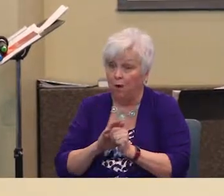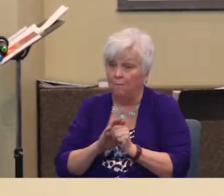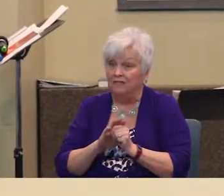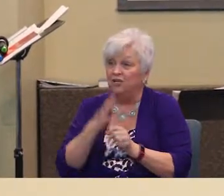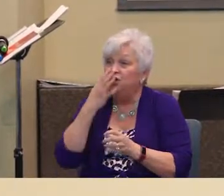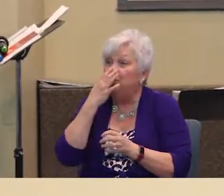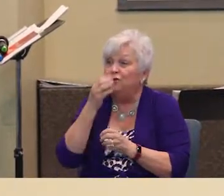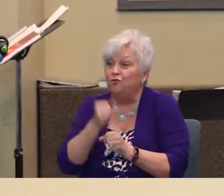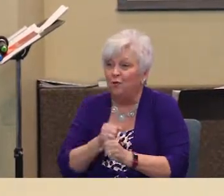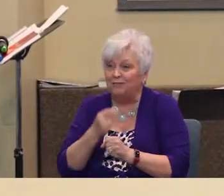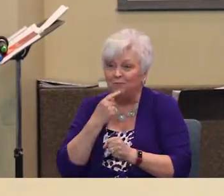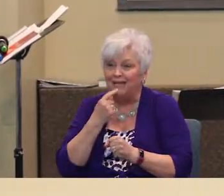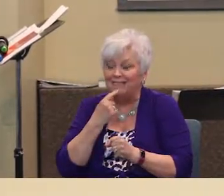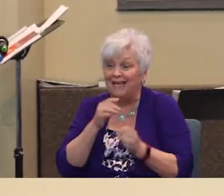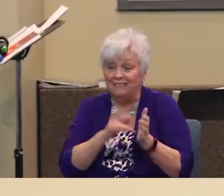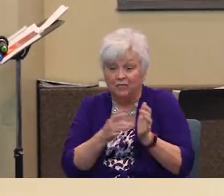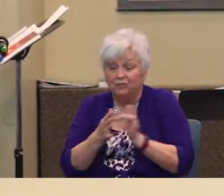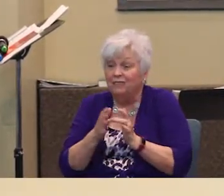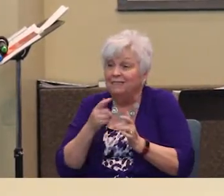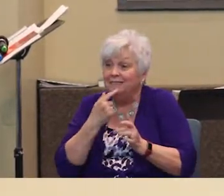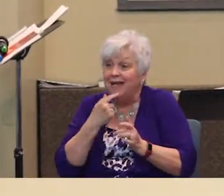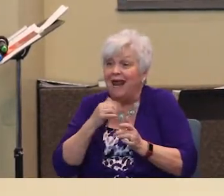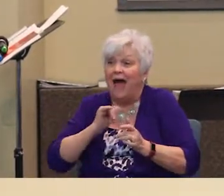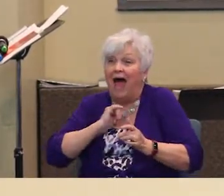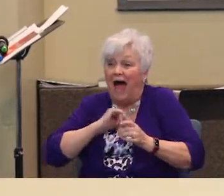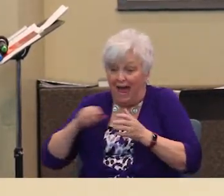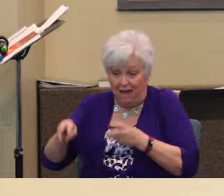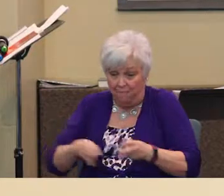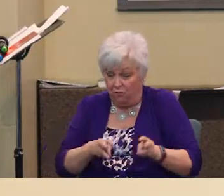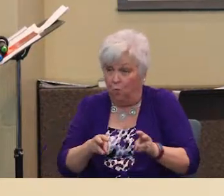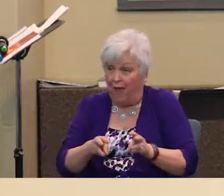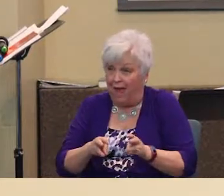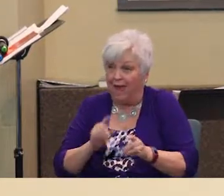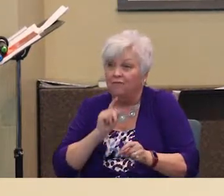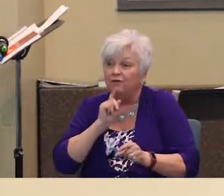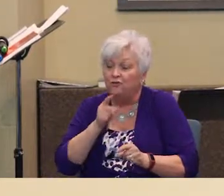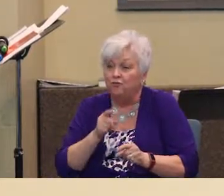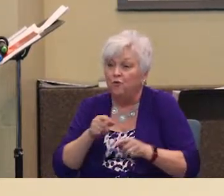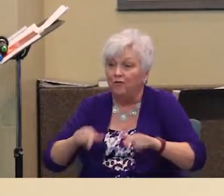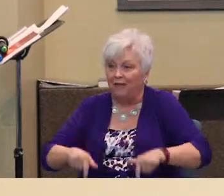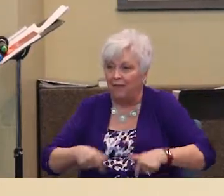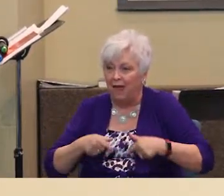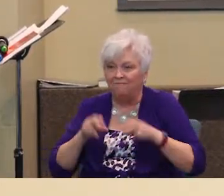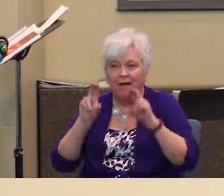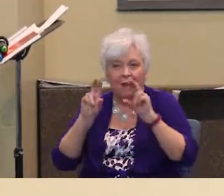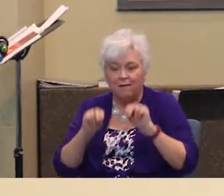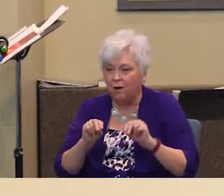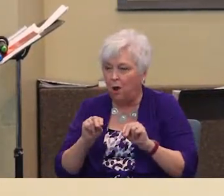Jesus says, I am the way, I am the truth, and I am the life. And no one comes